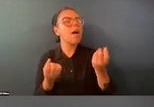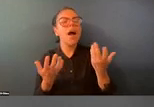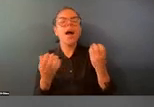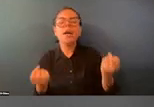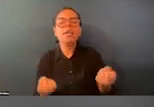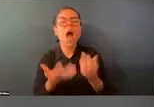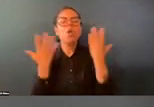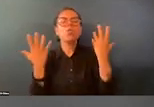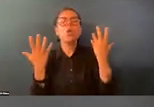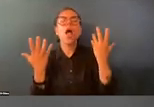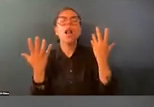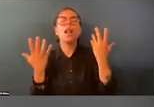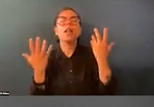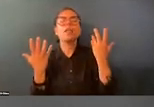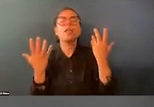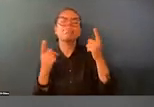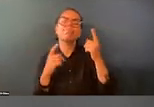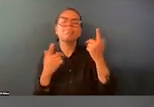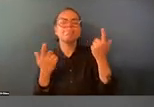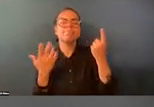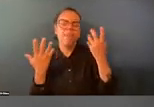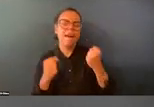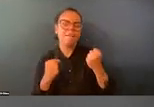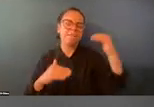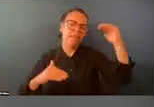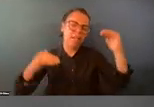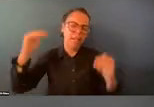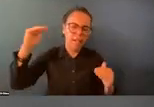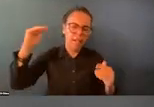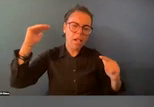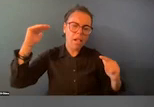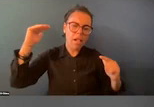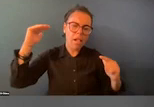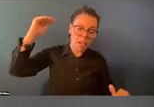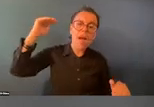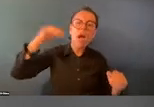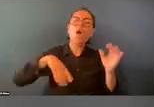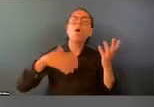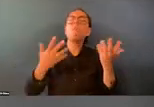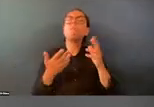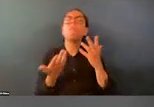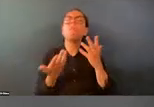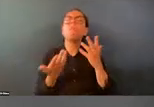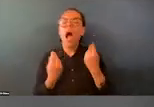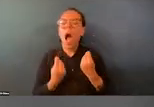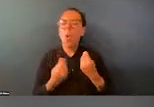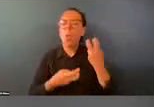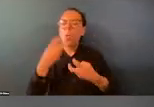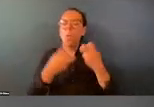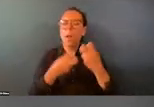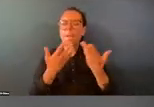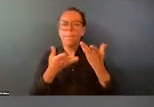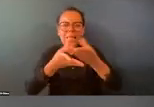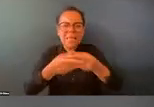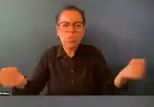What action are they taking to address this gap, especially ensuring women's representation among